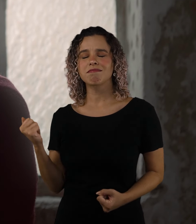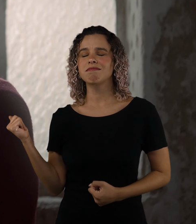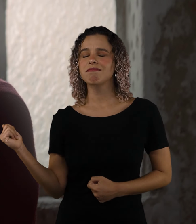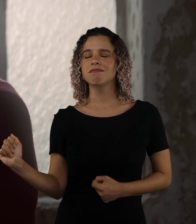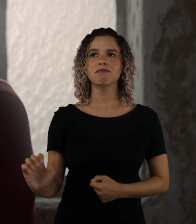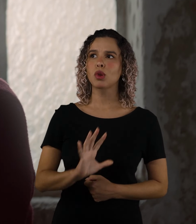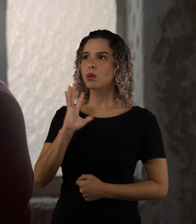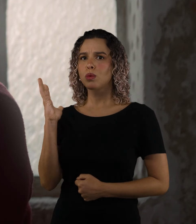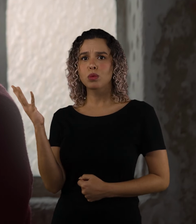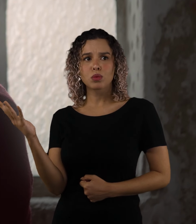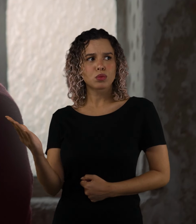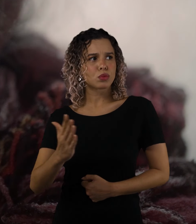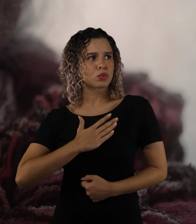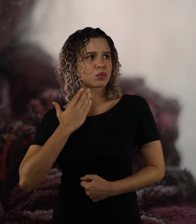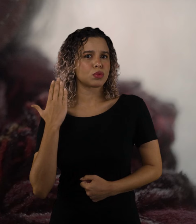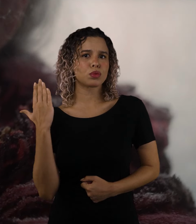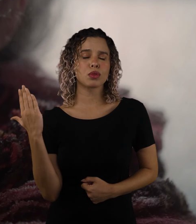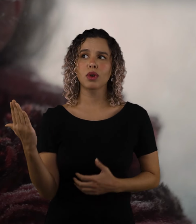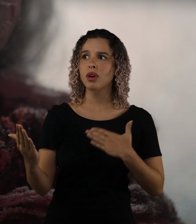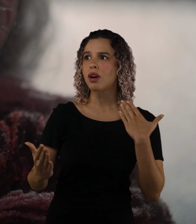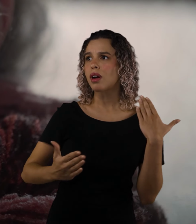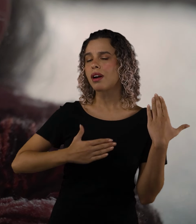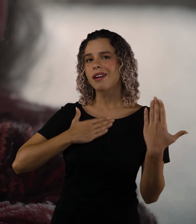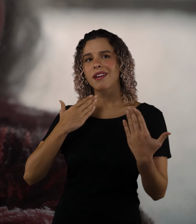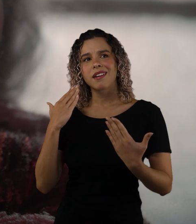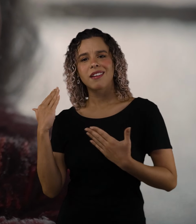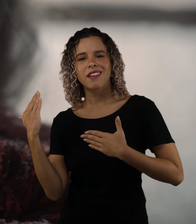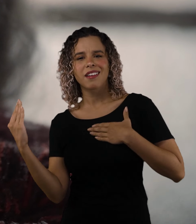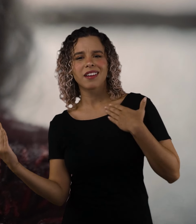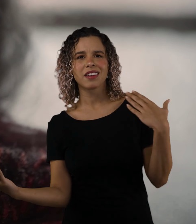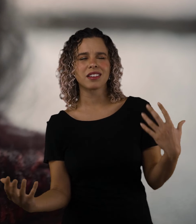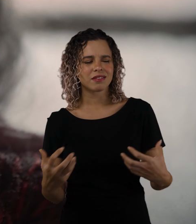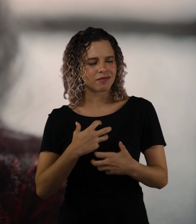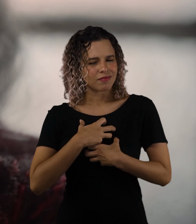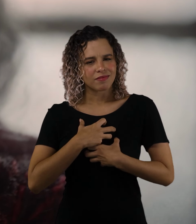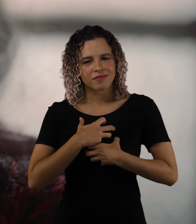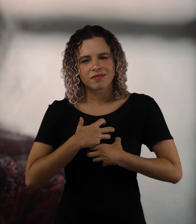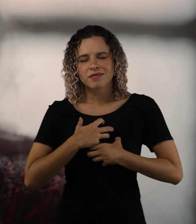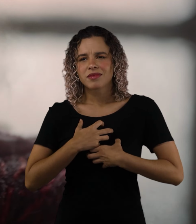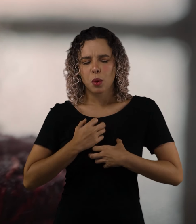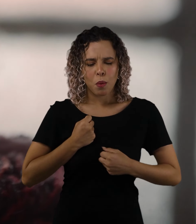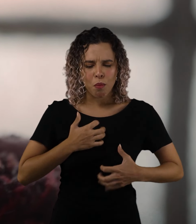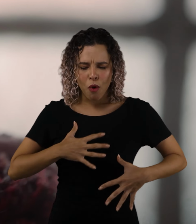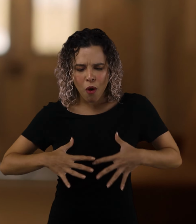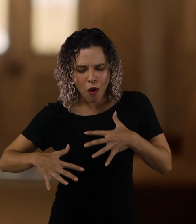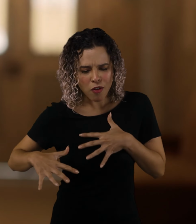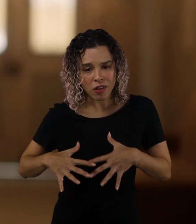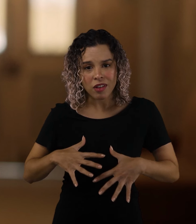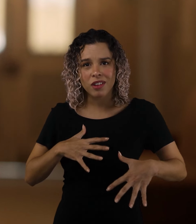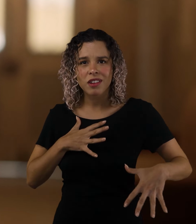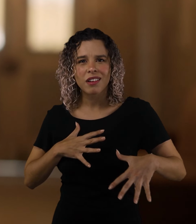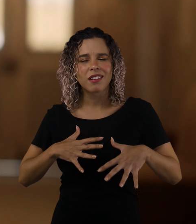Something's gotta hold on me. I get this feeling I'm